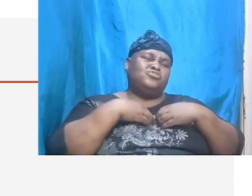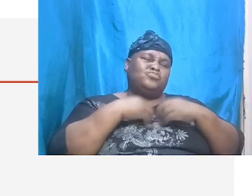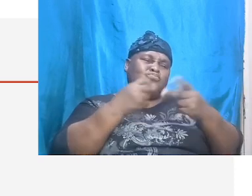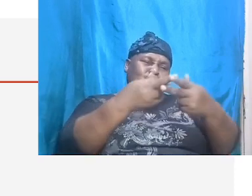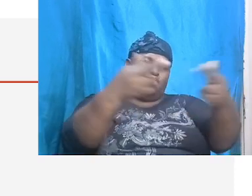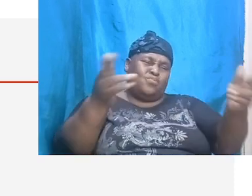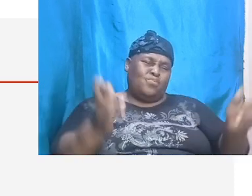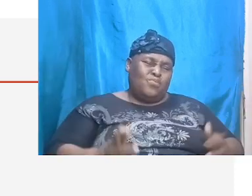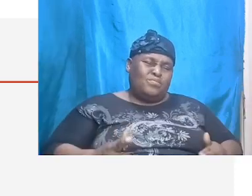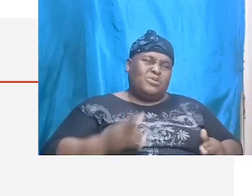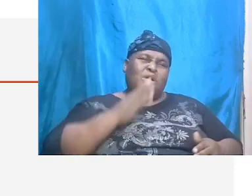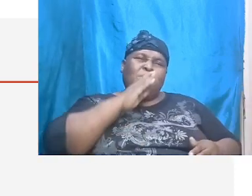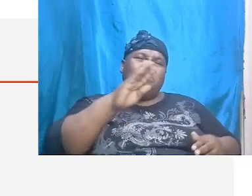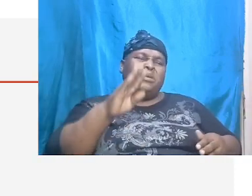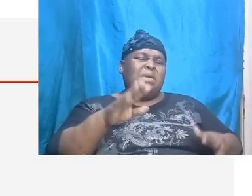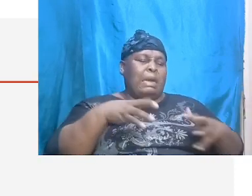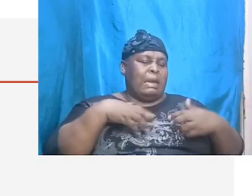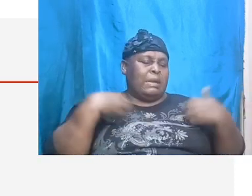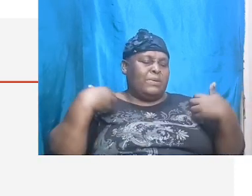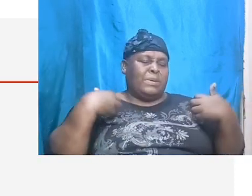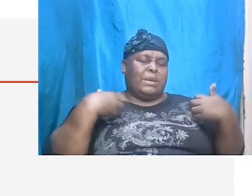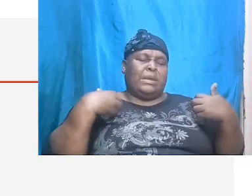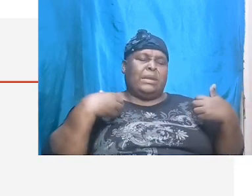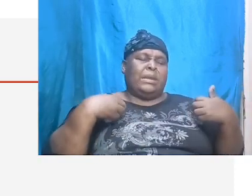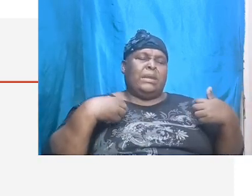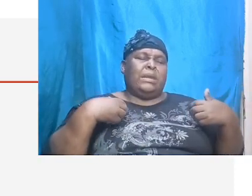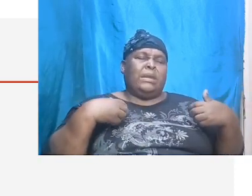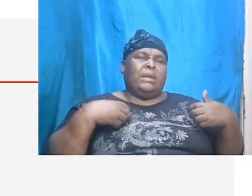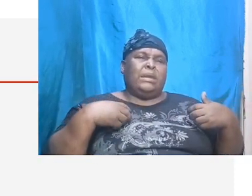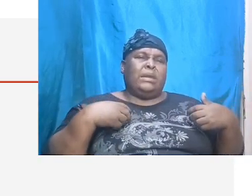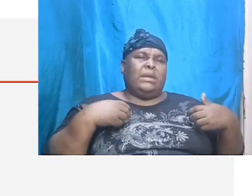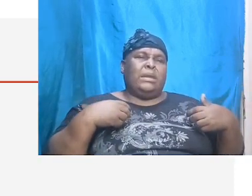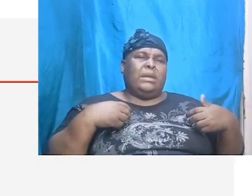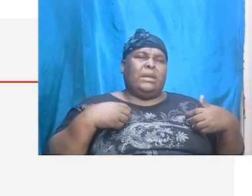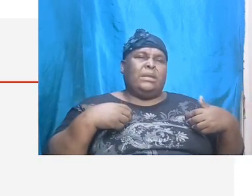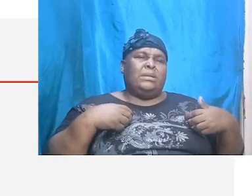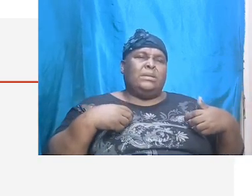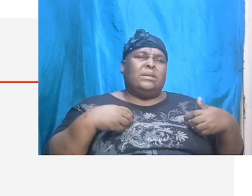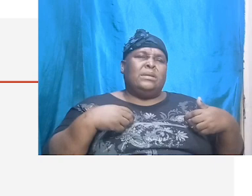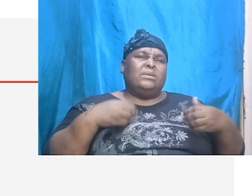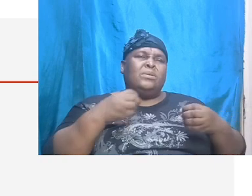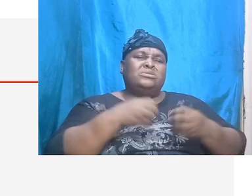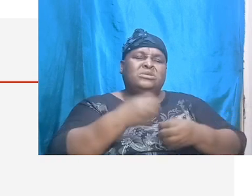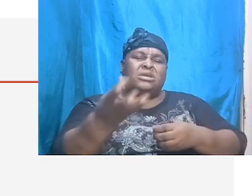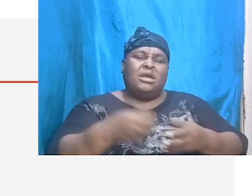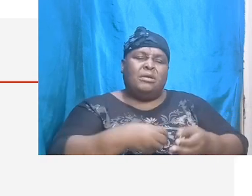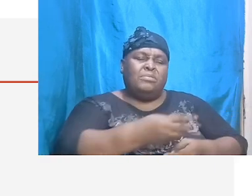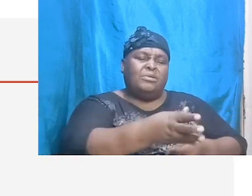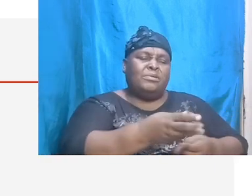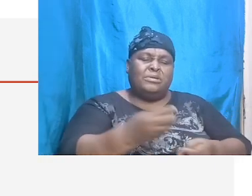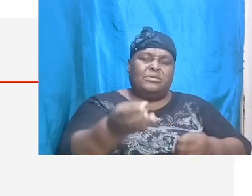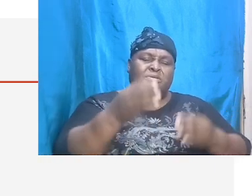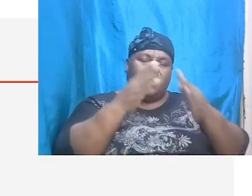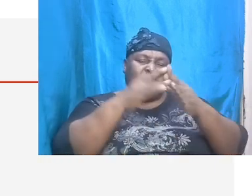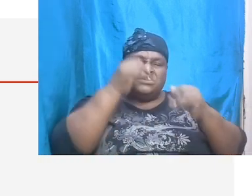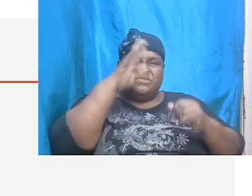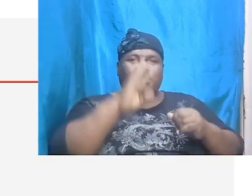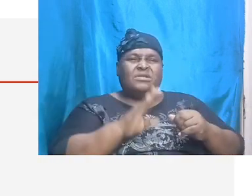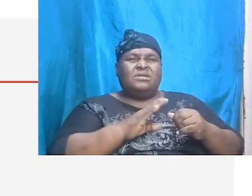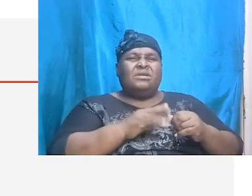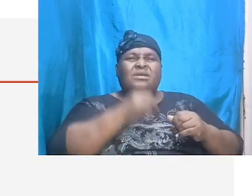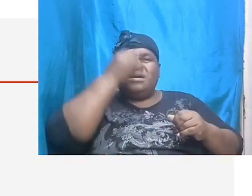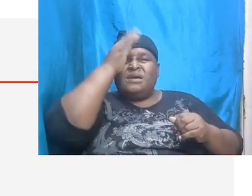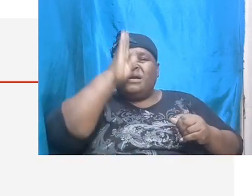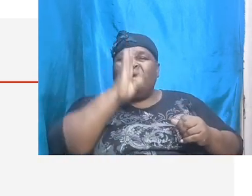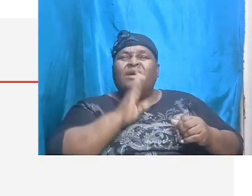carefully. Let's see what Jesus did when they decided that they were going to gamble in the house. The Bible said God make whip and God deal with them case.